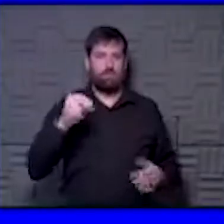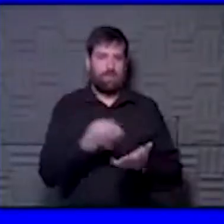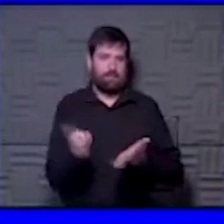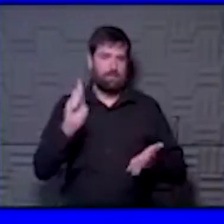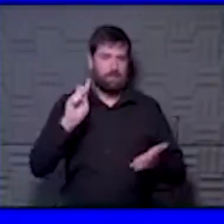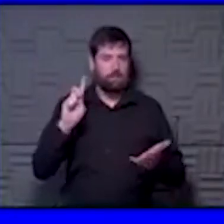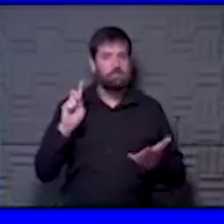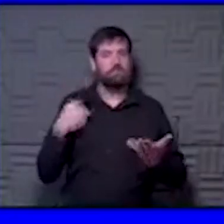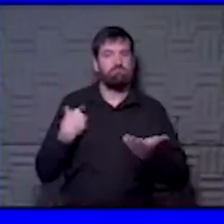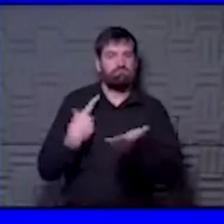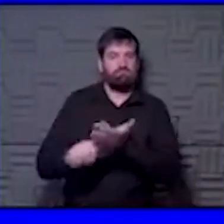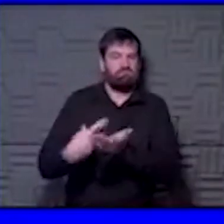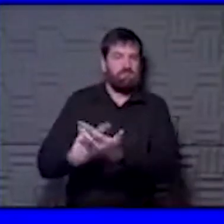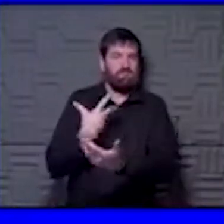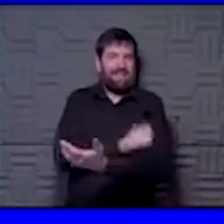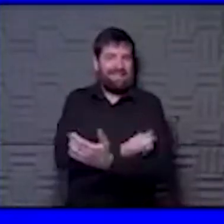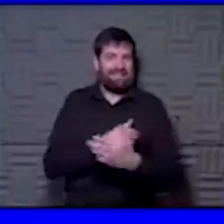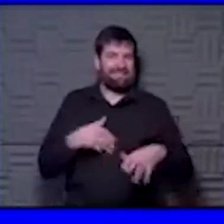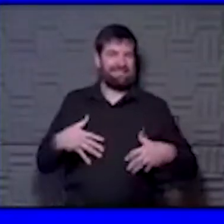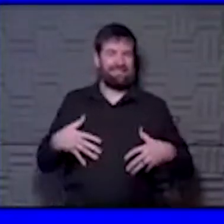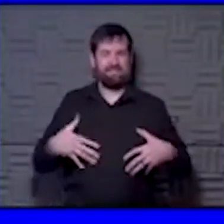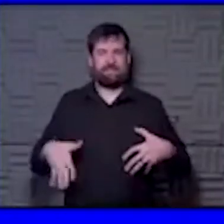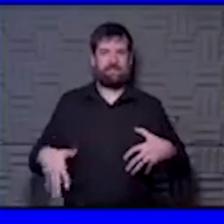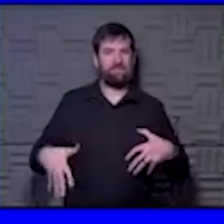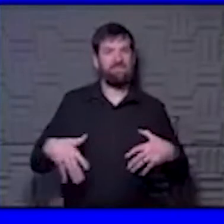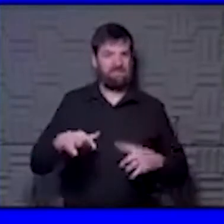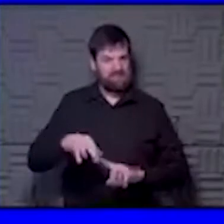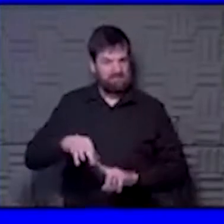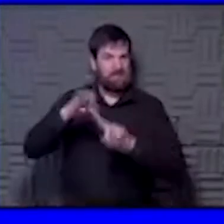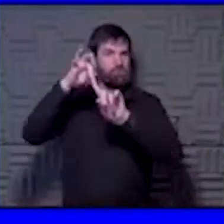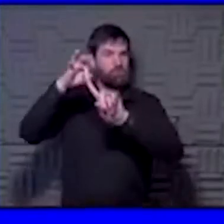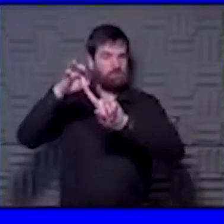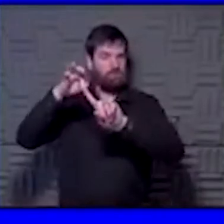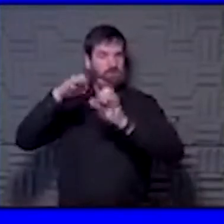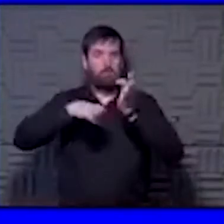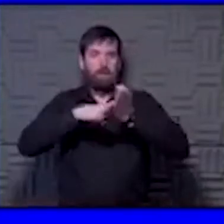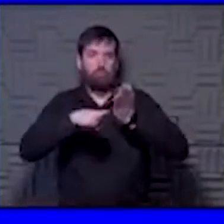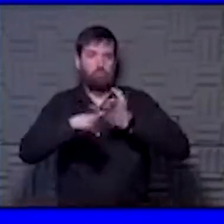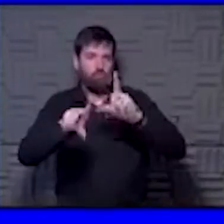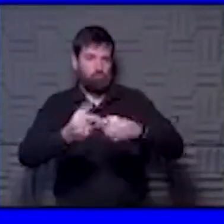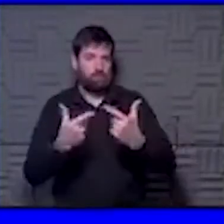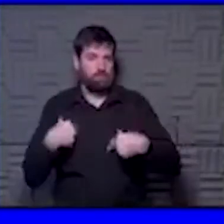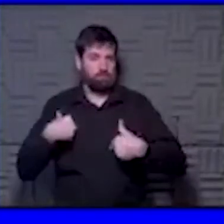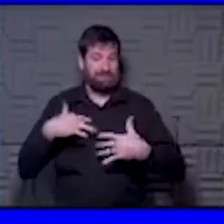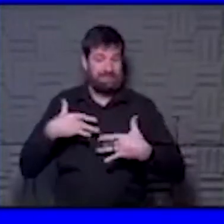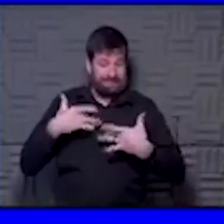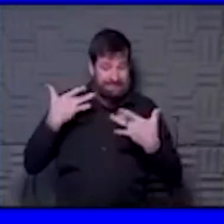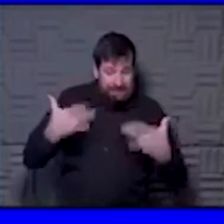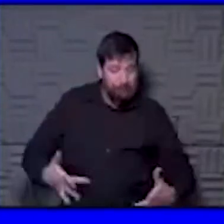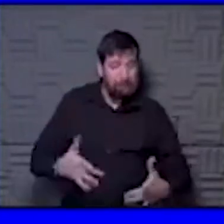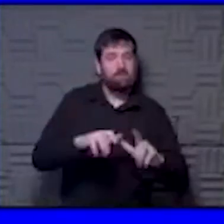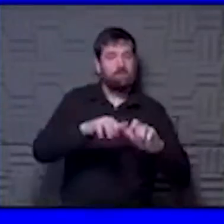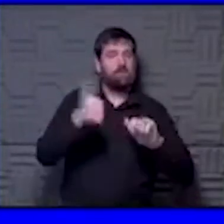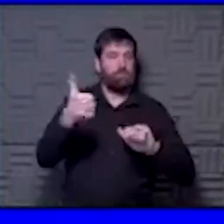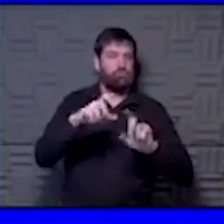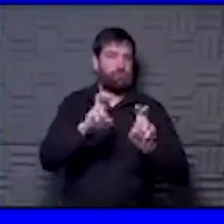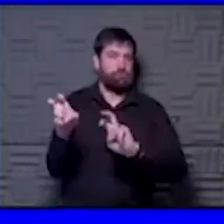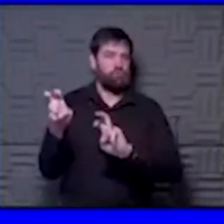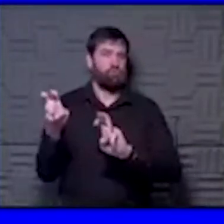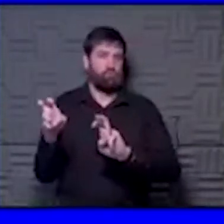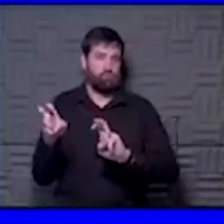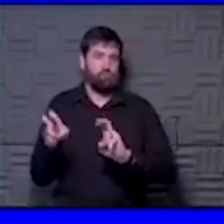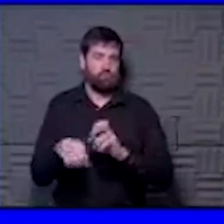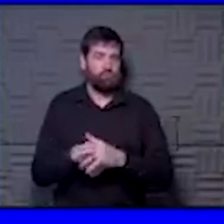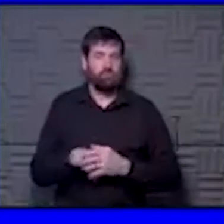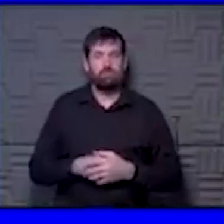about vaccine hesitancy, especially in the minority groups that have historically had other issues with healthcare and maybe